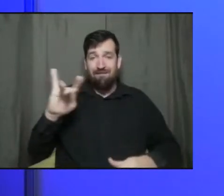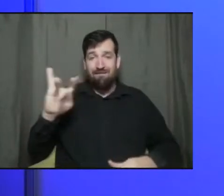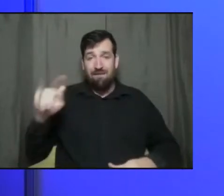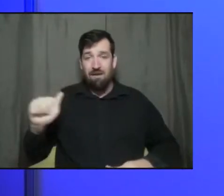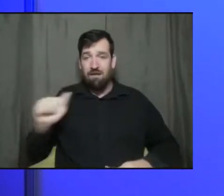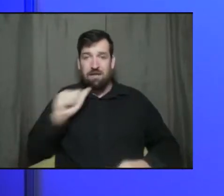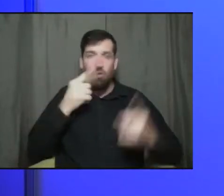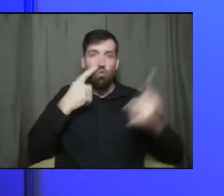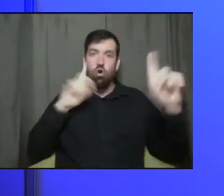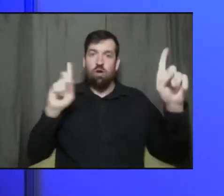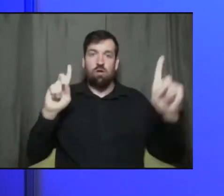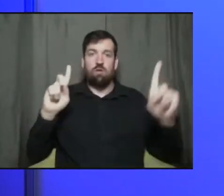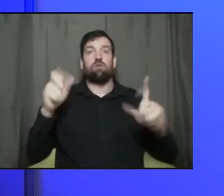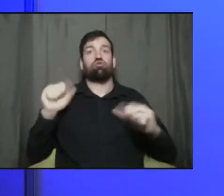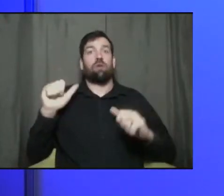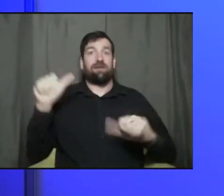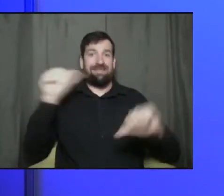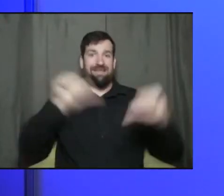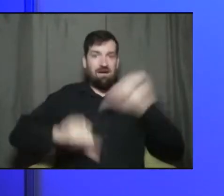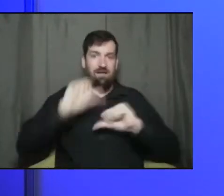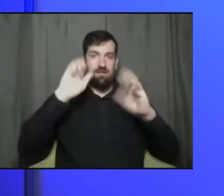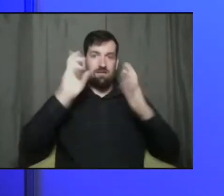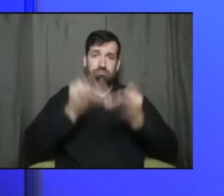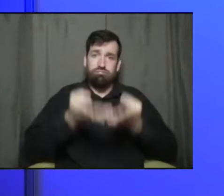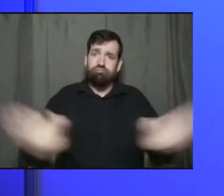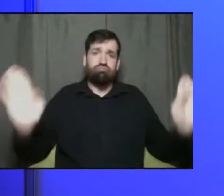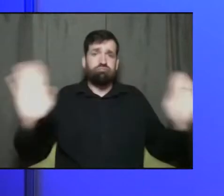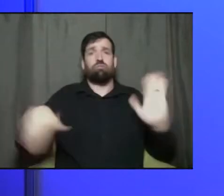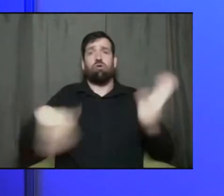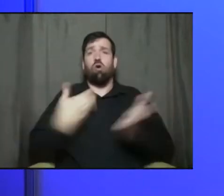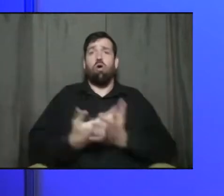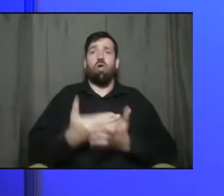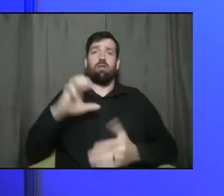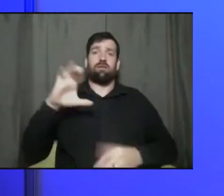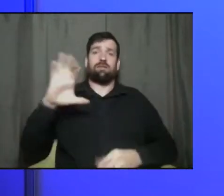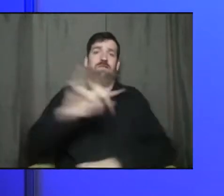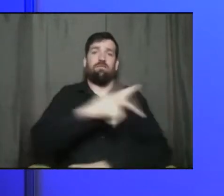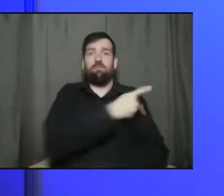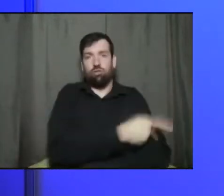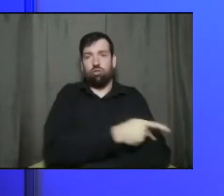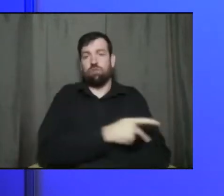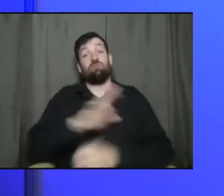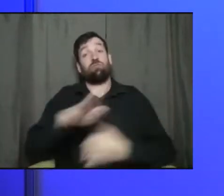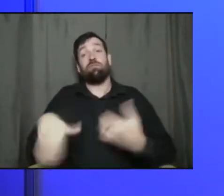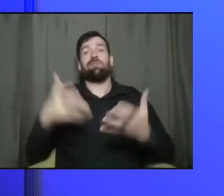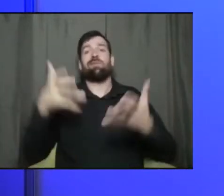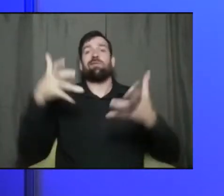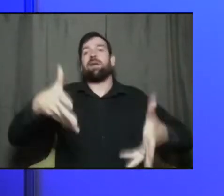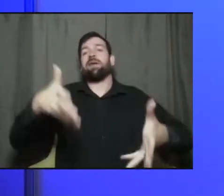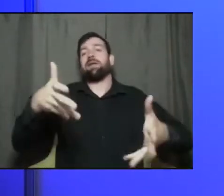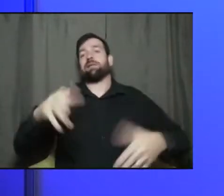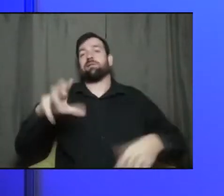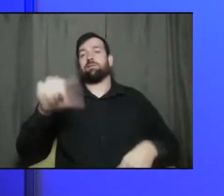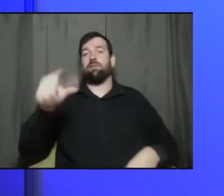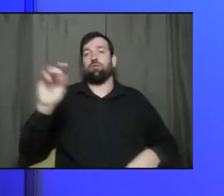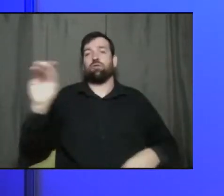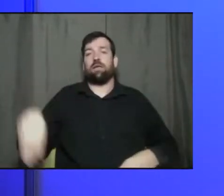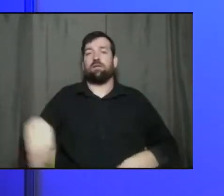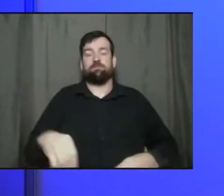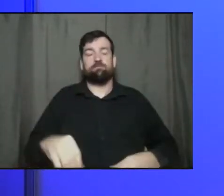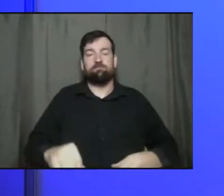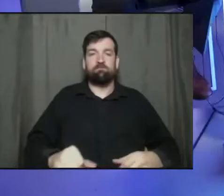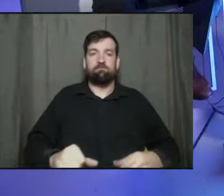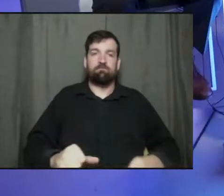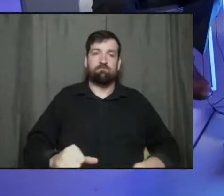and bring science to all people with CF, the remaining 10% who currently don't have that benefit of